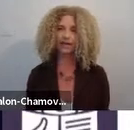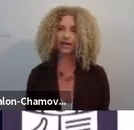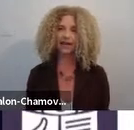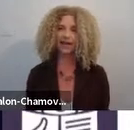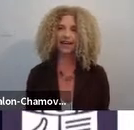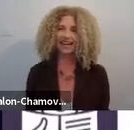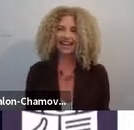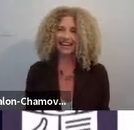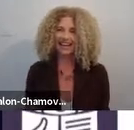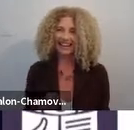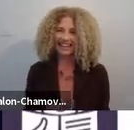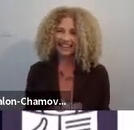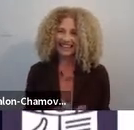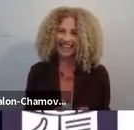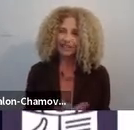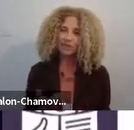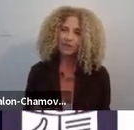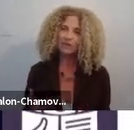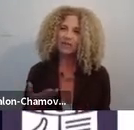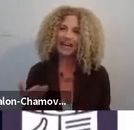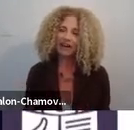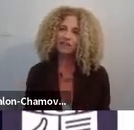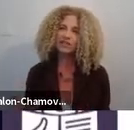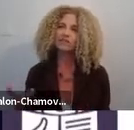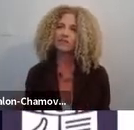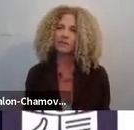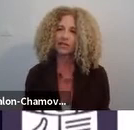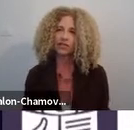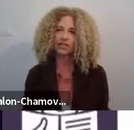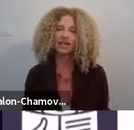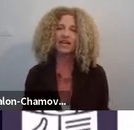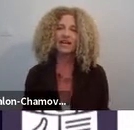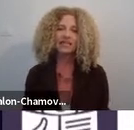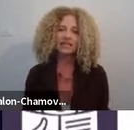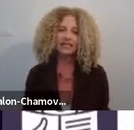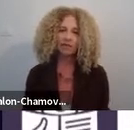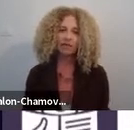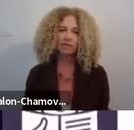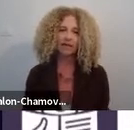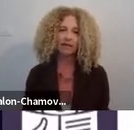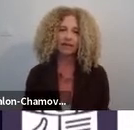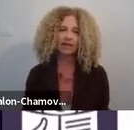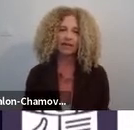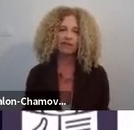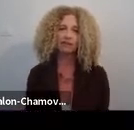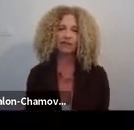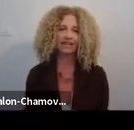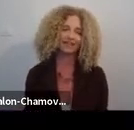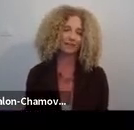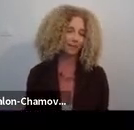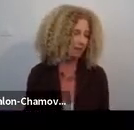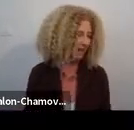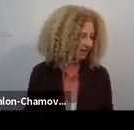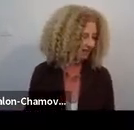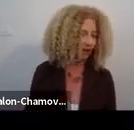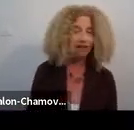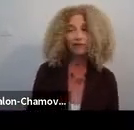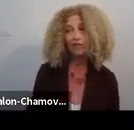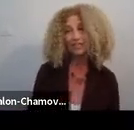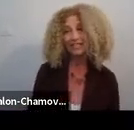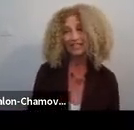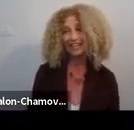actually let people have the information in a timely manner, like everybody else.